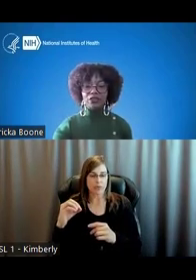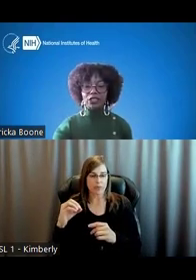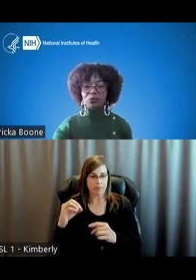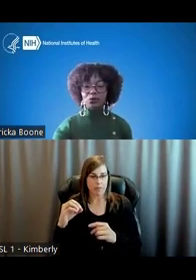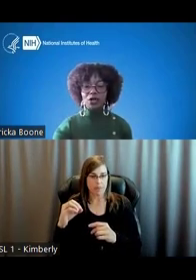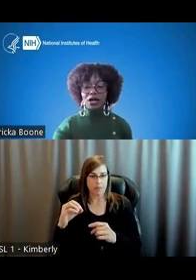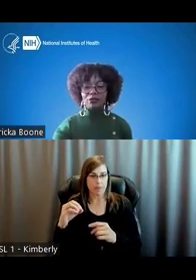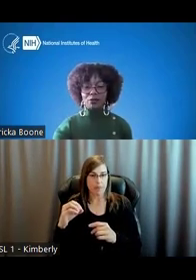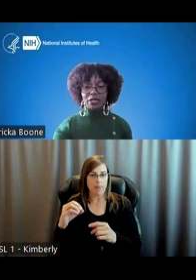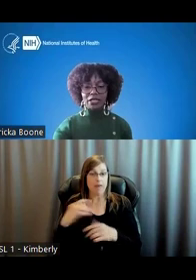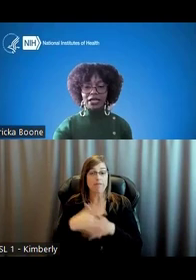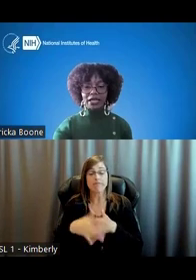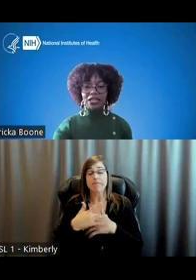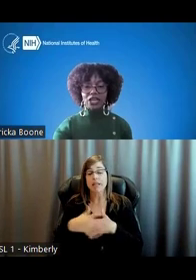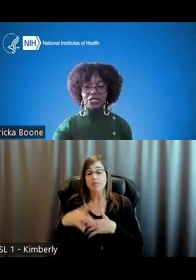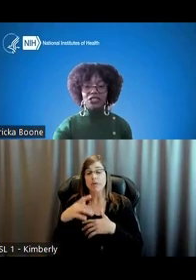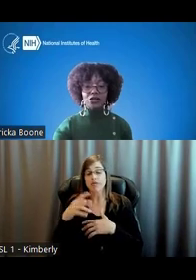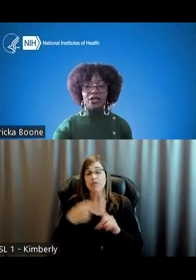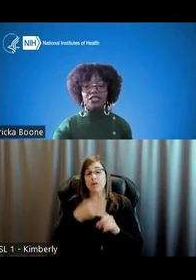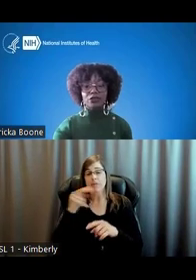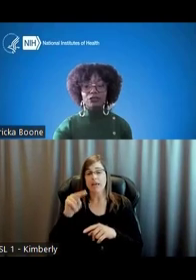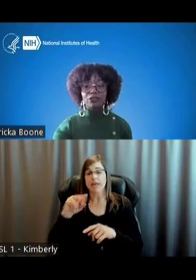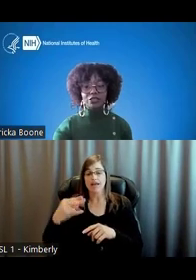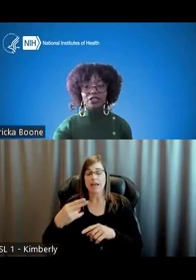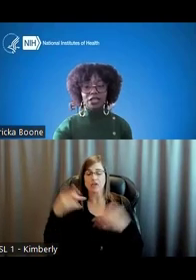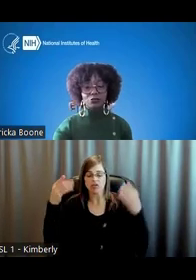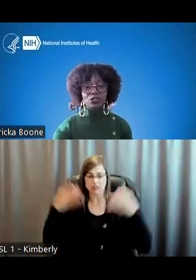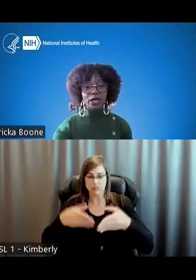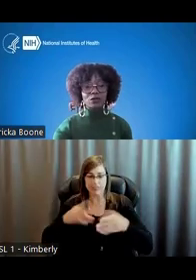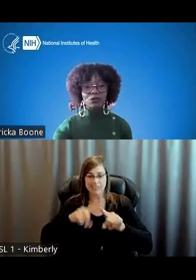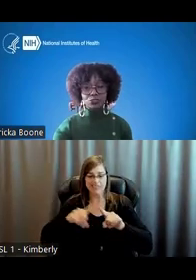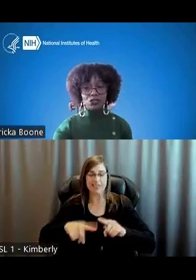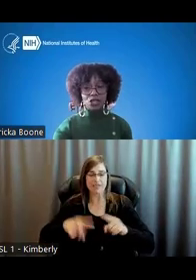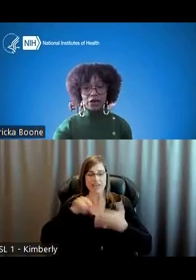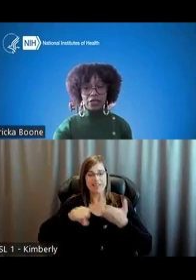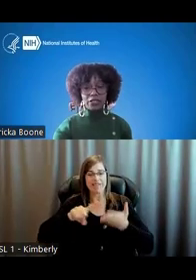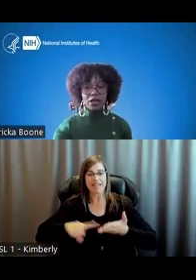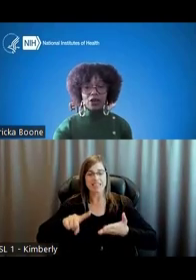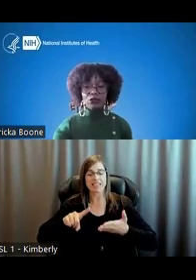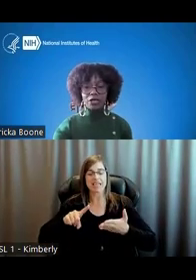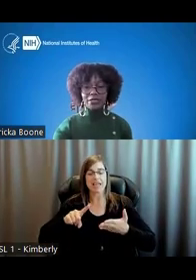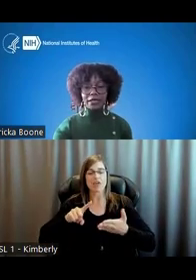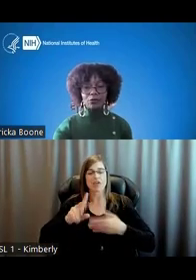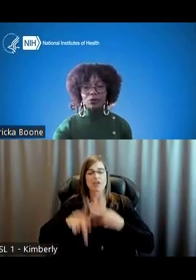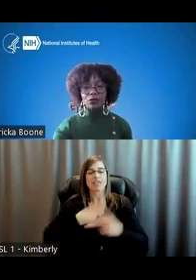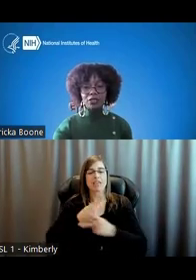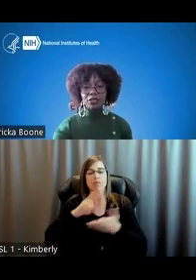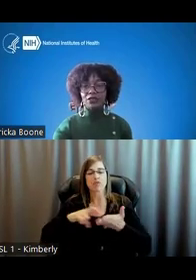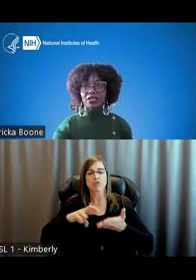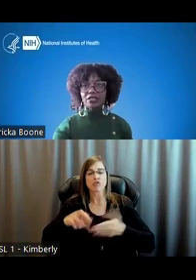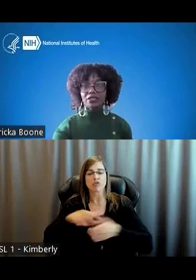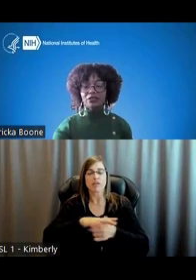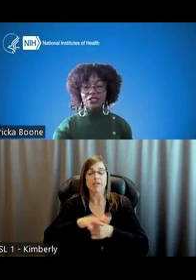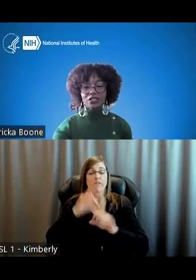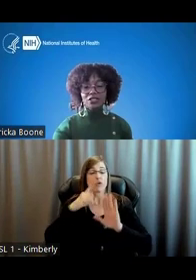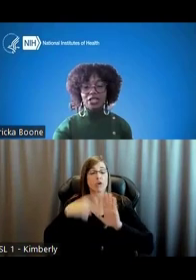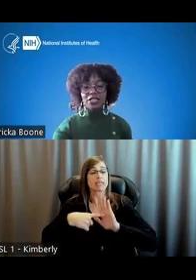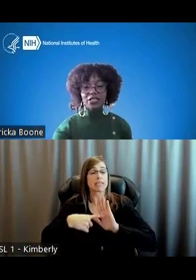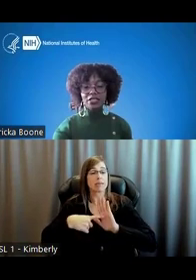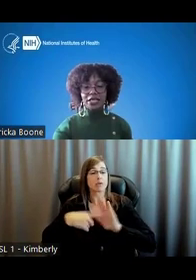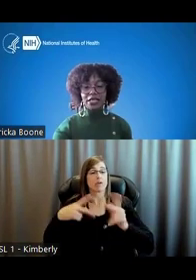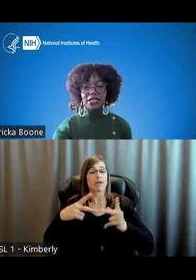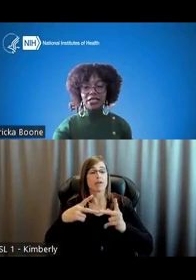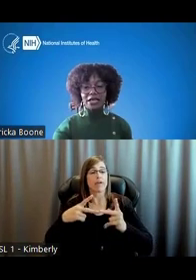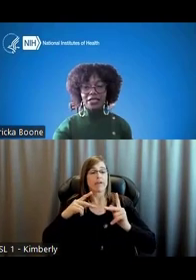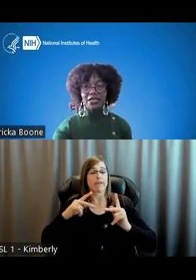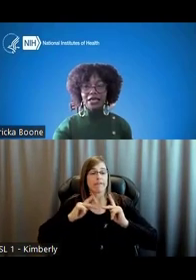that are available from NIH, and they target different investigator types and research areas. For example, there is the physician